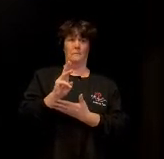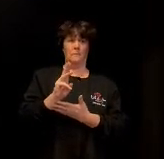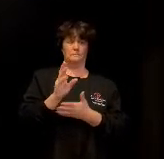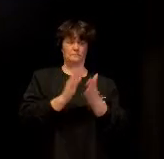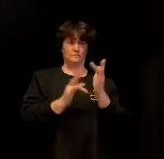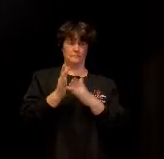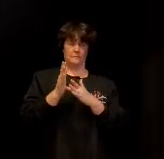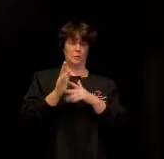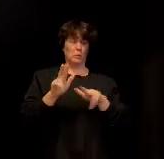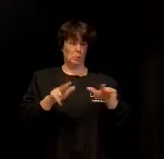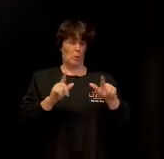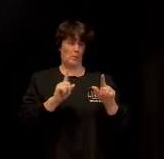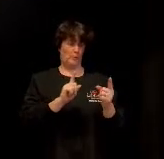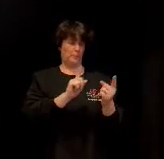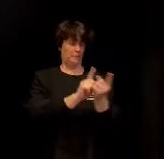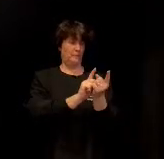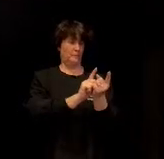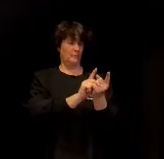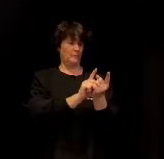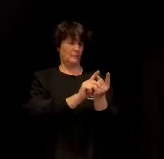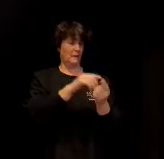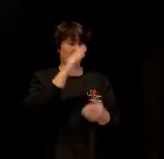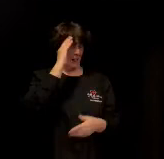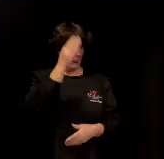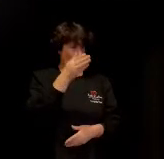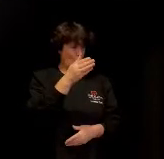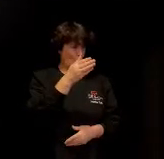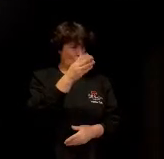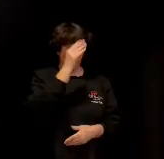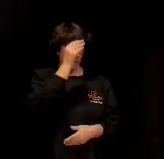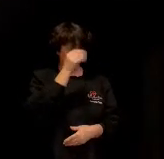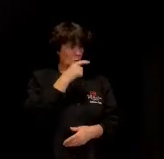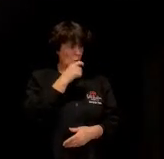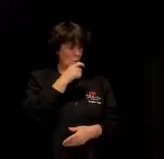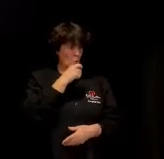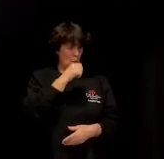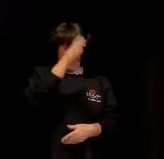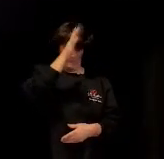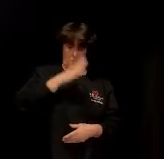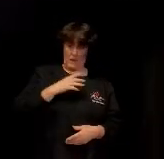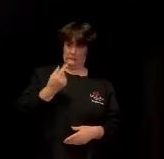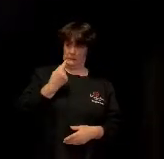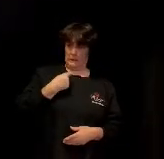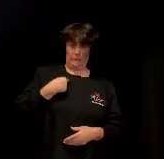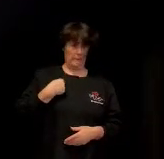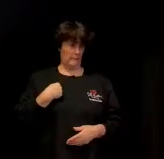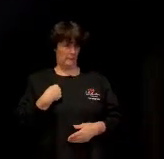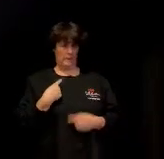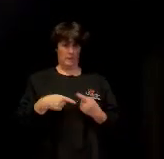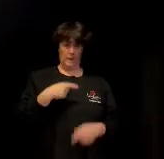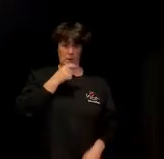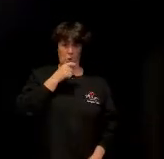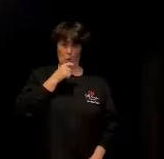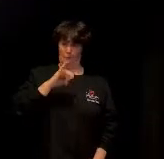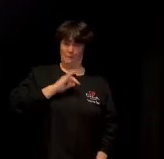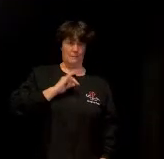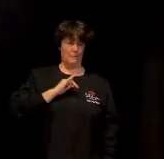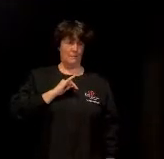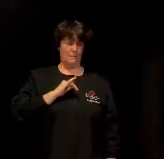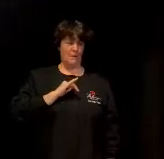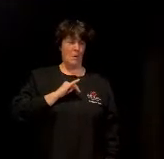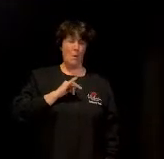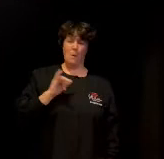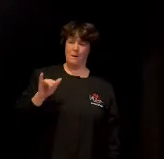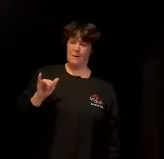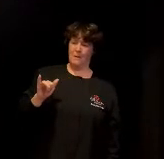Jesus walks up to him and says, hey, boys, who do men say that I am? Well, he said, man,